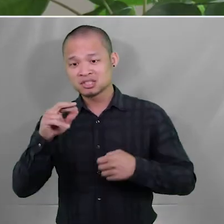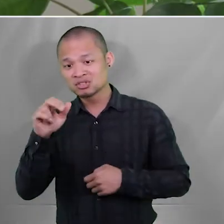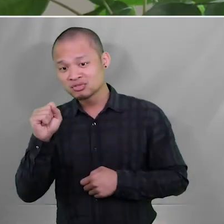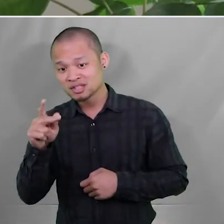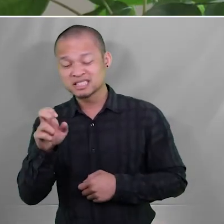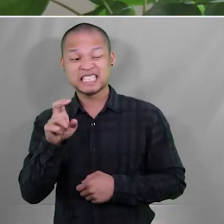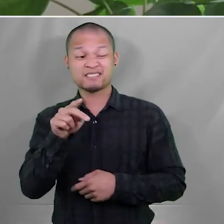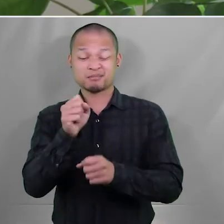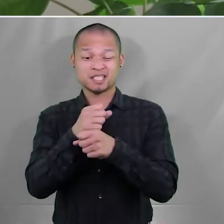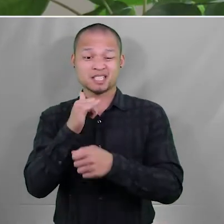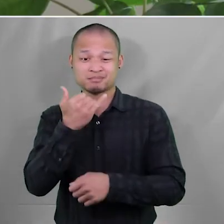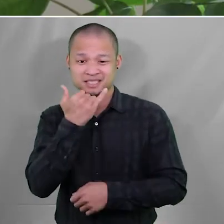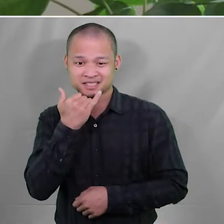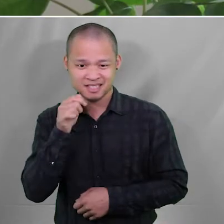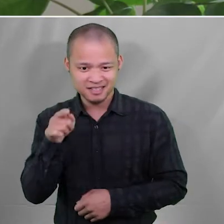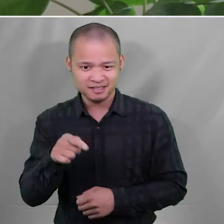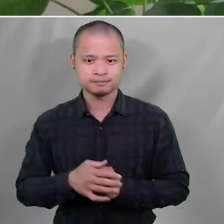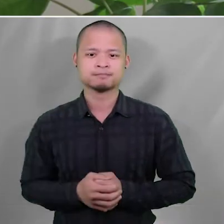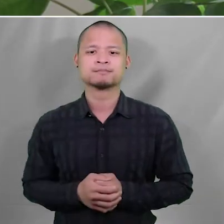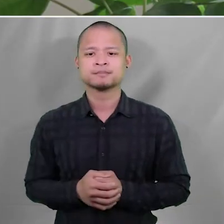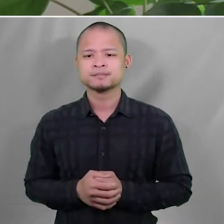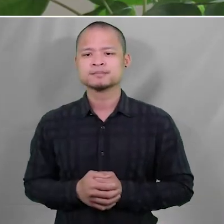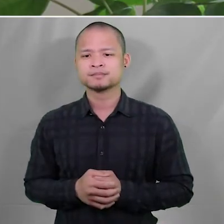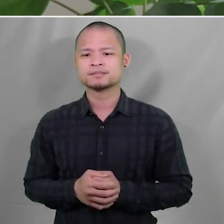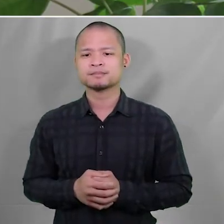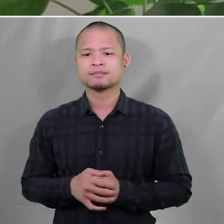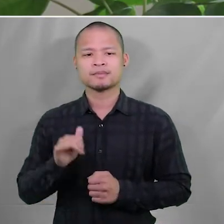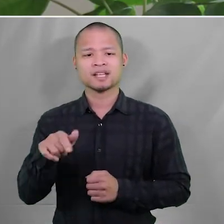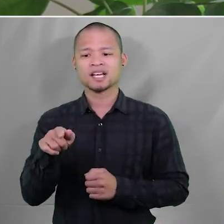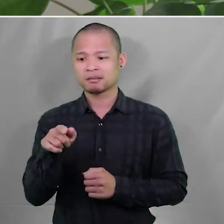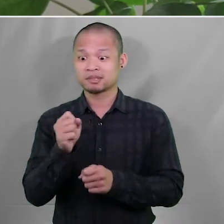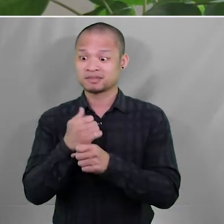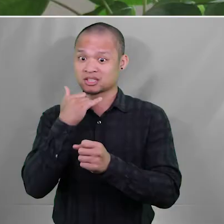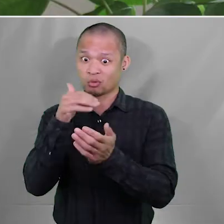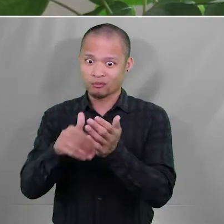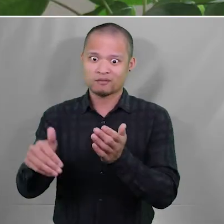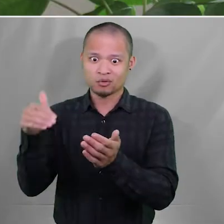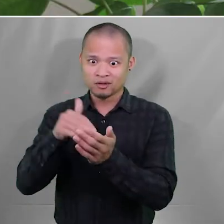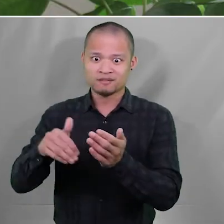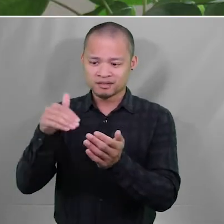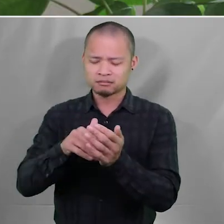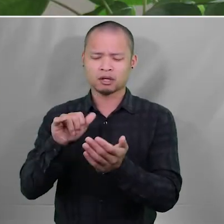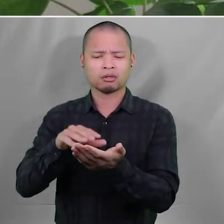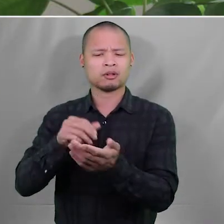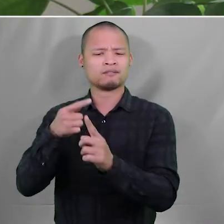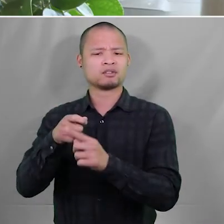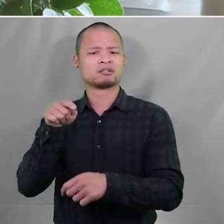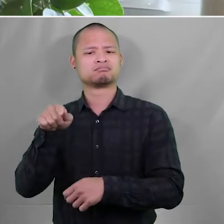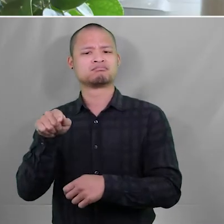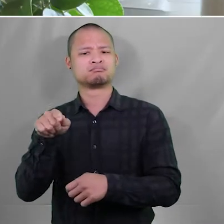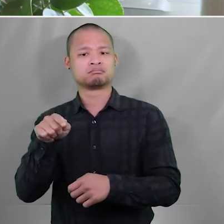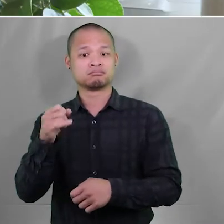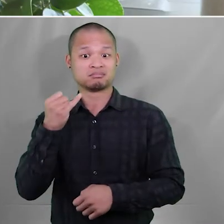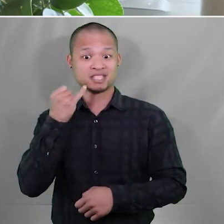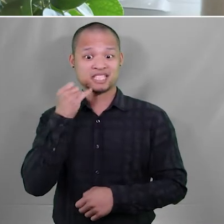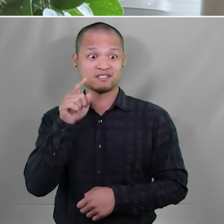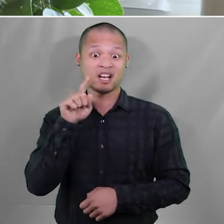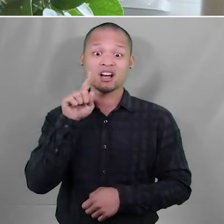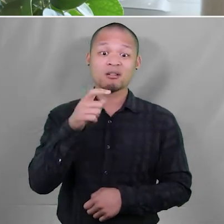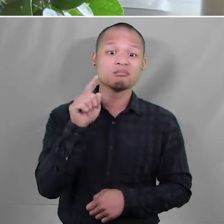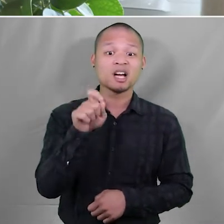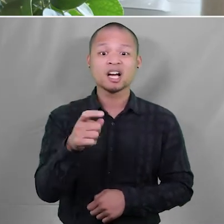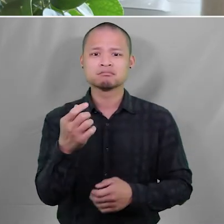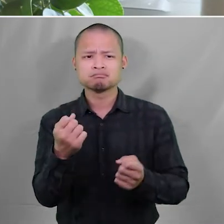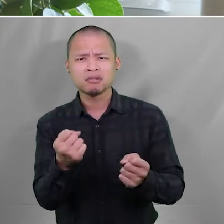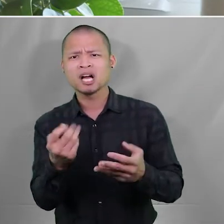and even to make mistakes. And even to make mistakes over and over again so we can all learn from them. If I were to ask you, how many of